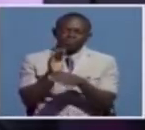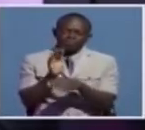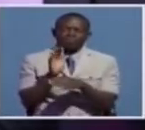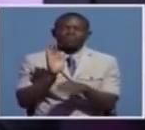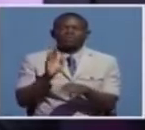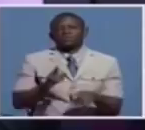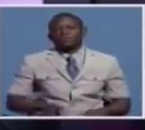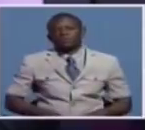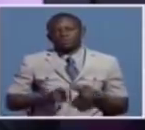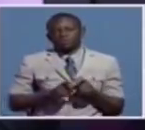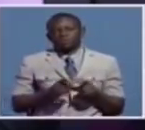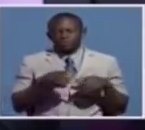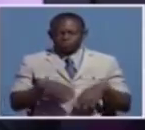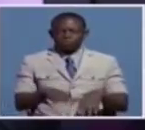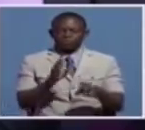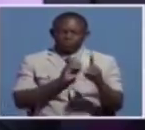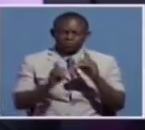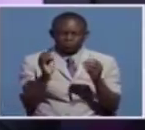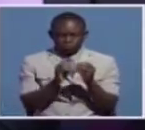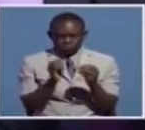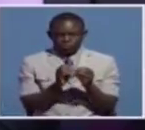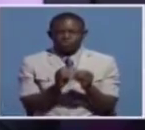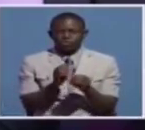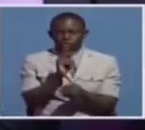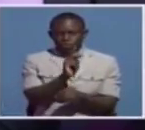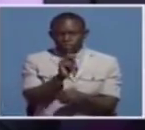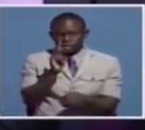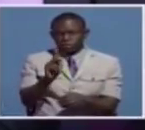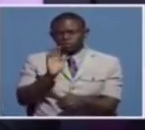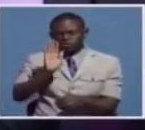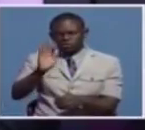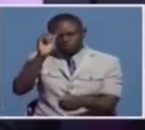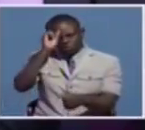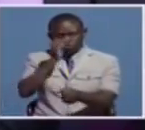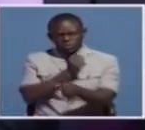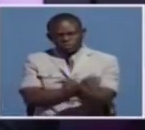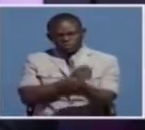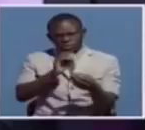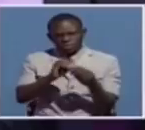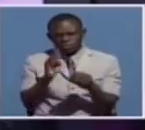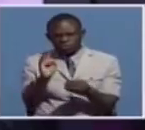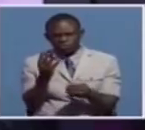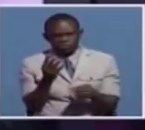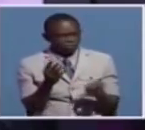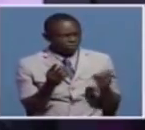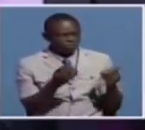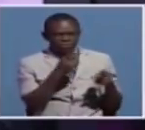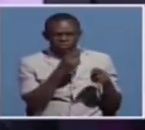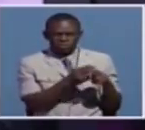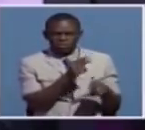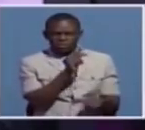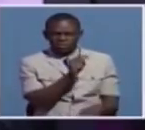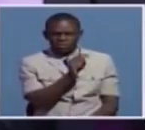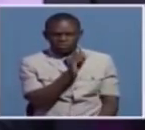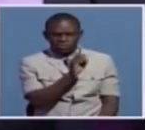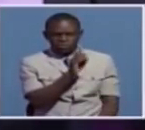be said. Today on Sunday Interview, we feature Dr. Kenneth Kaunda's fourth-born son, Tilyenji Kaunda, who shares with us the